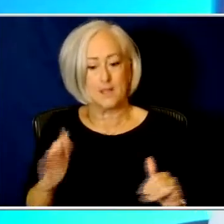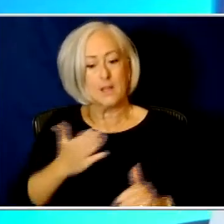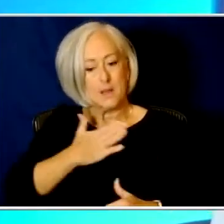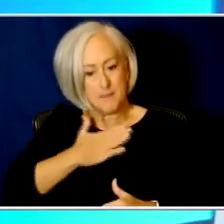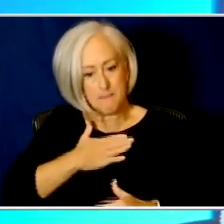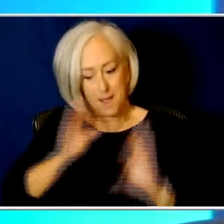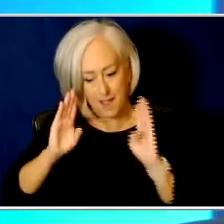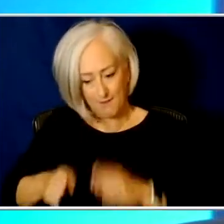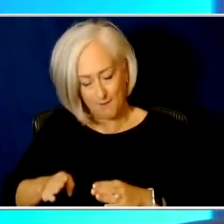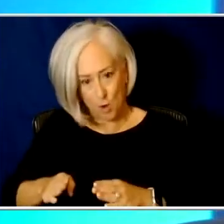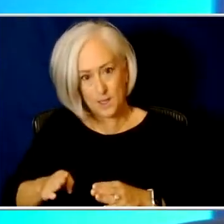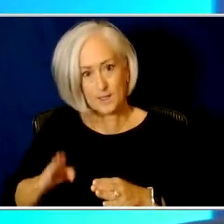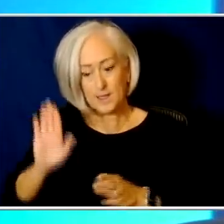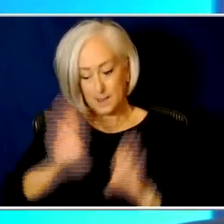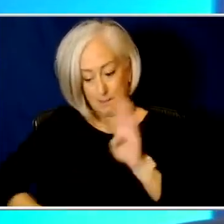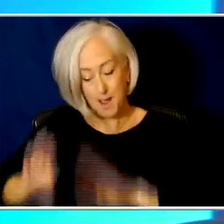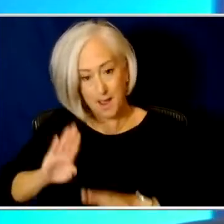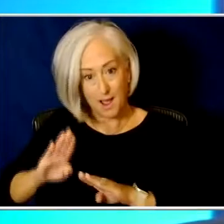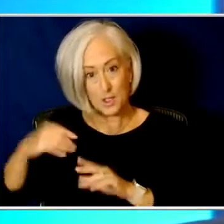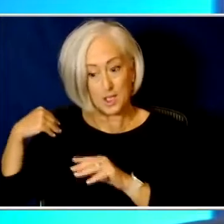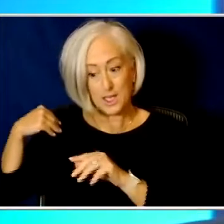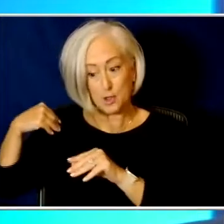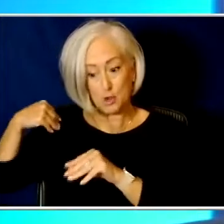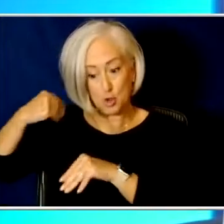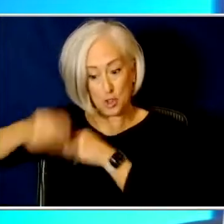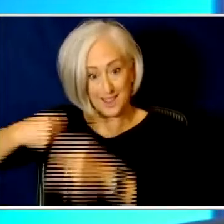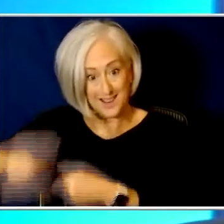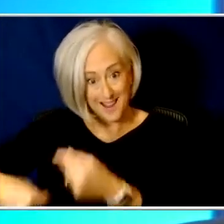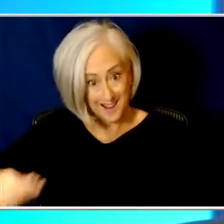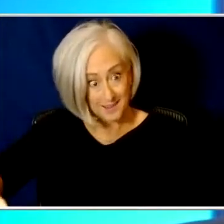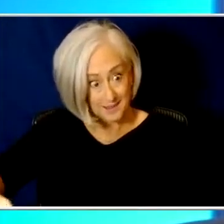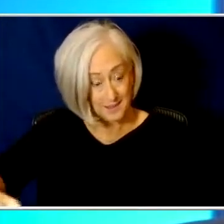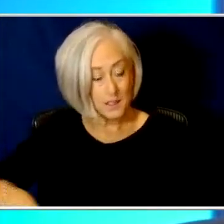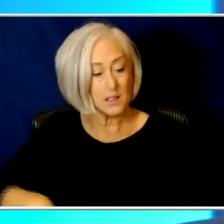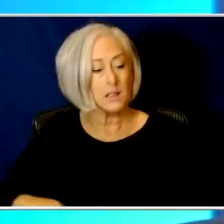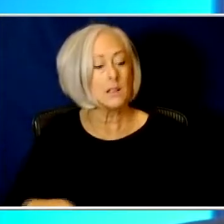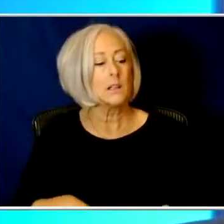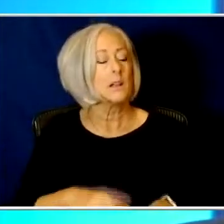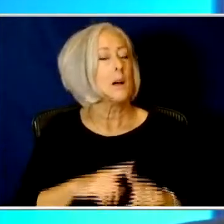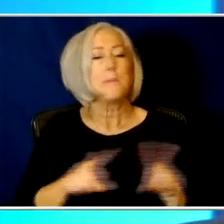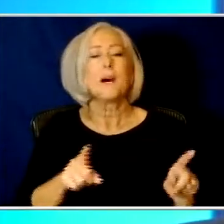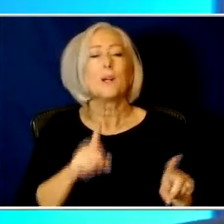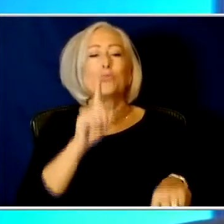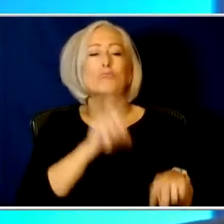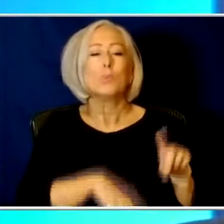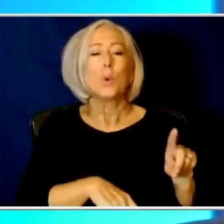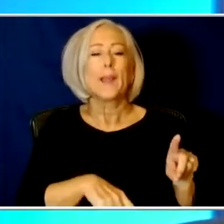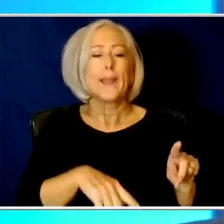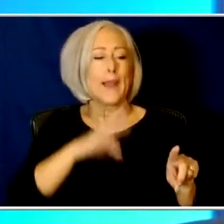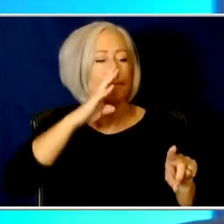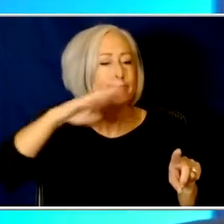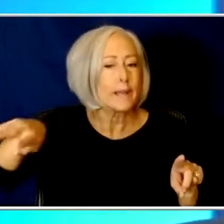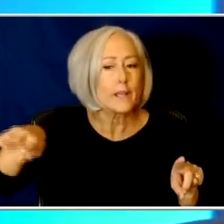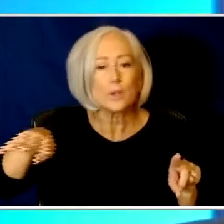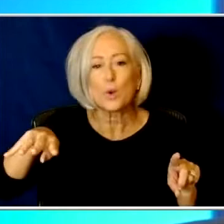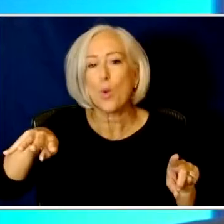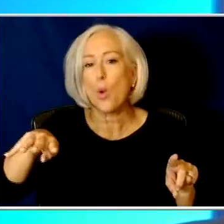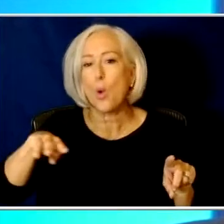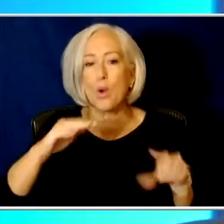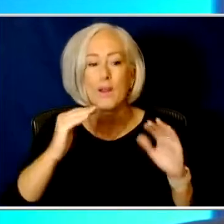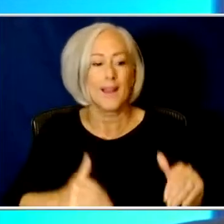cannot ignore access to healthcare, access to the more advanced treatments that are available for patients with